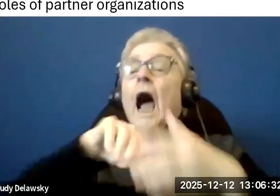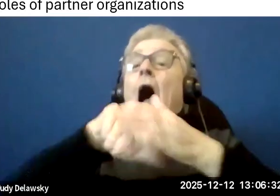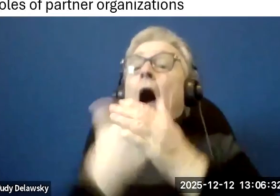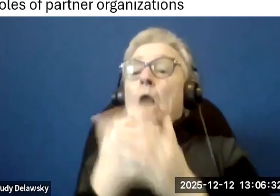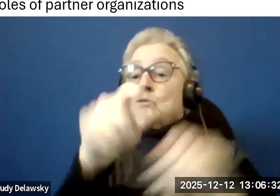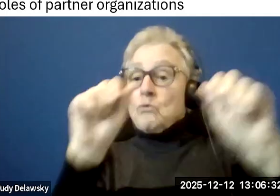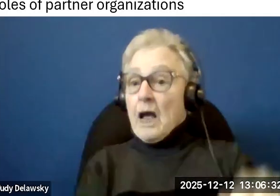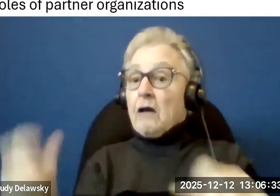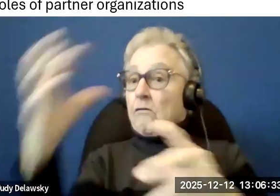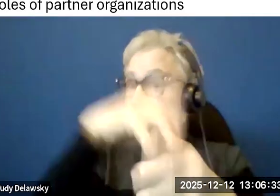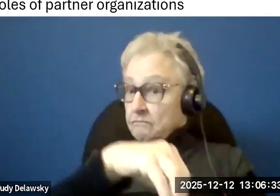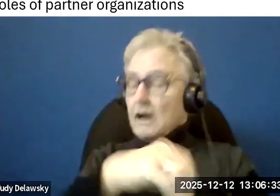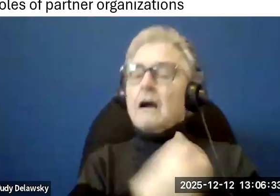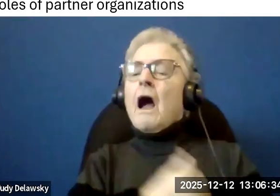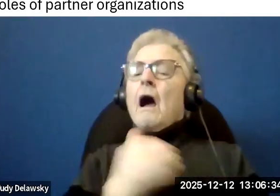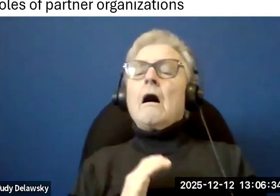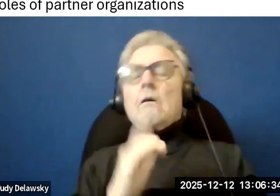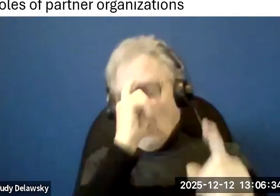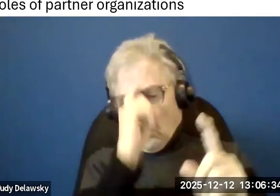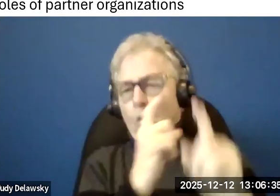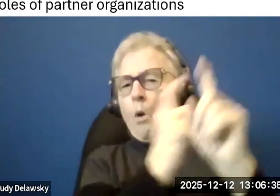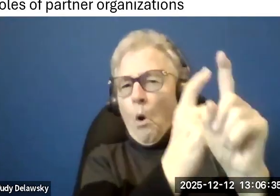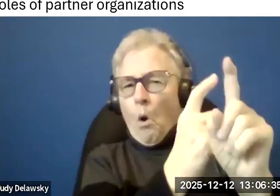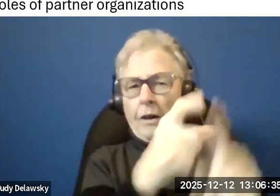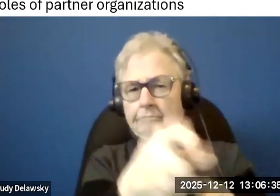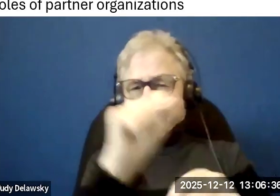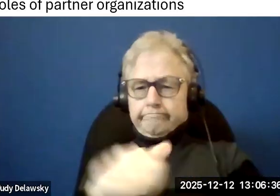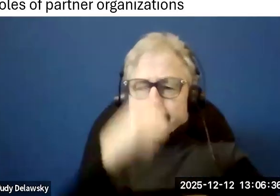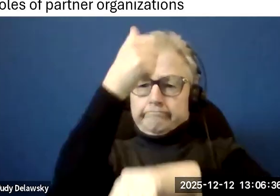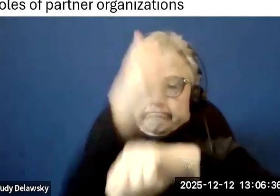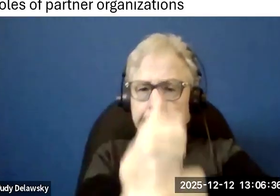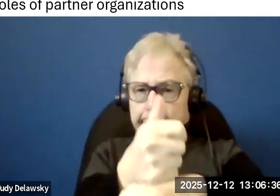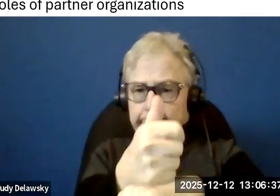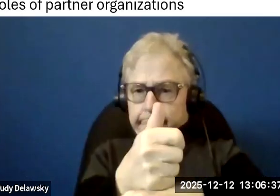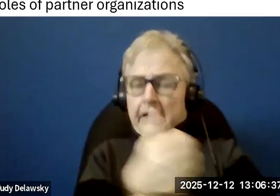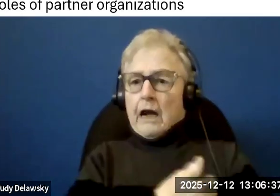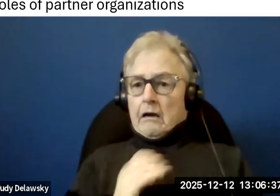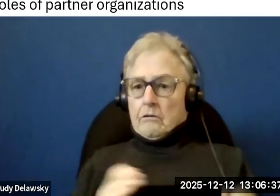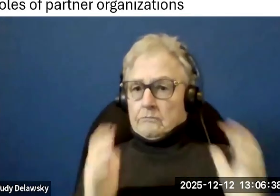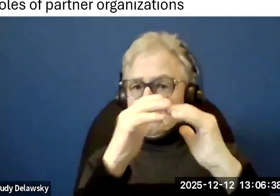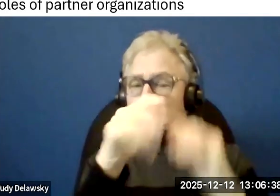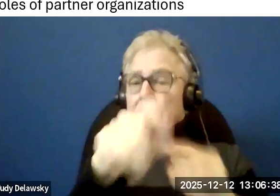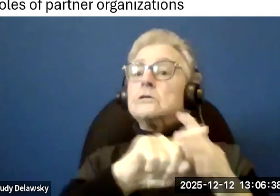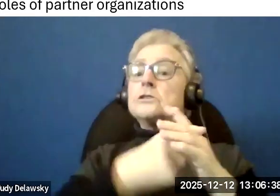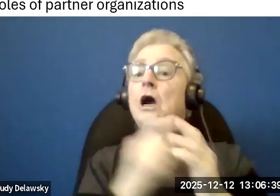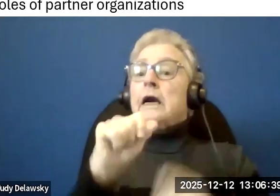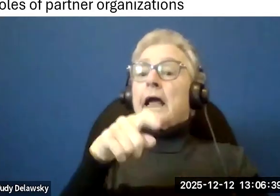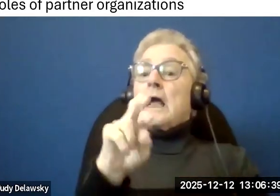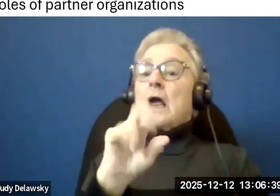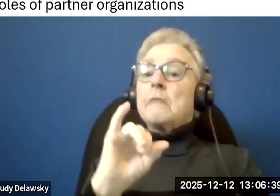So the goals for the webinar today, this is our launch webinar, our official launch. We started this project in April of